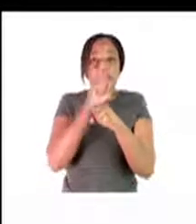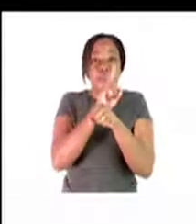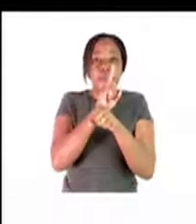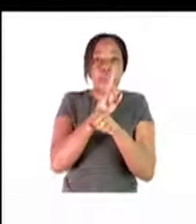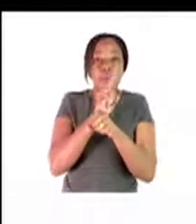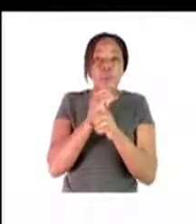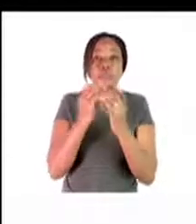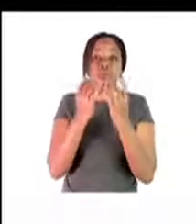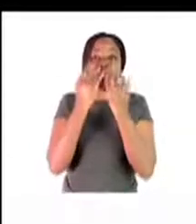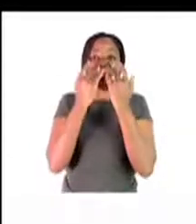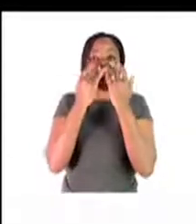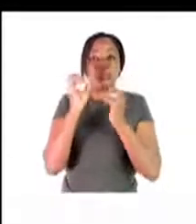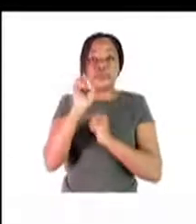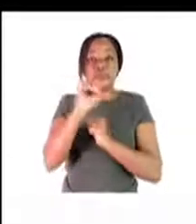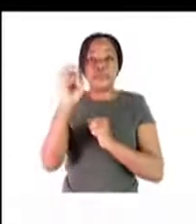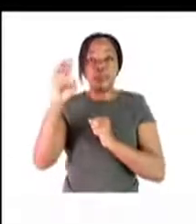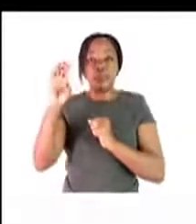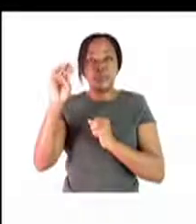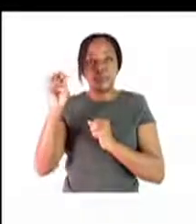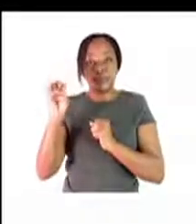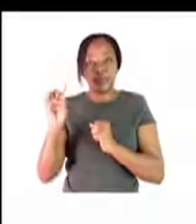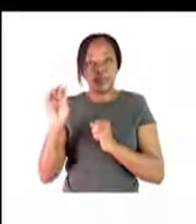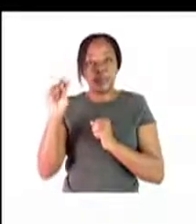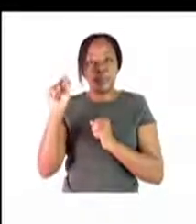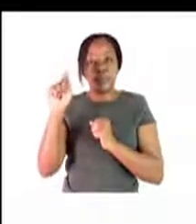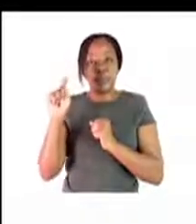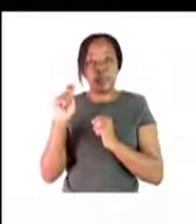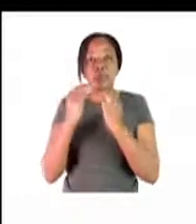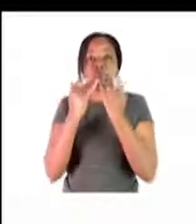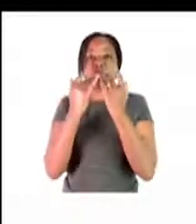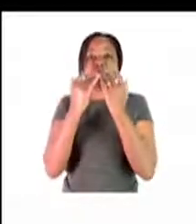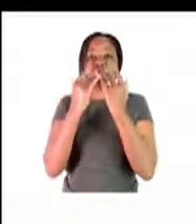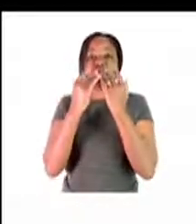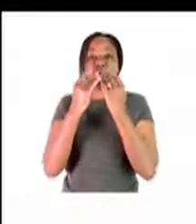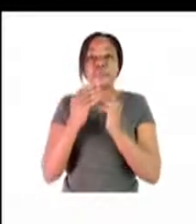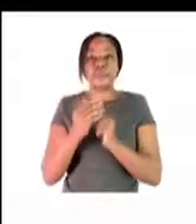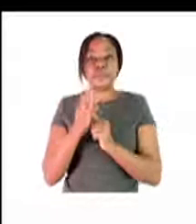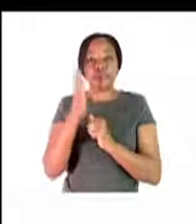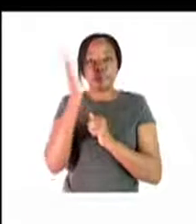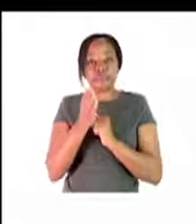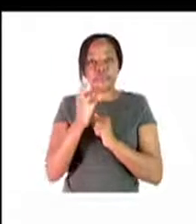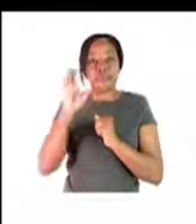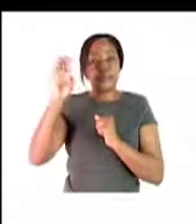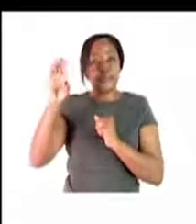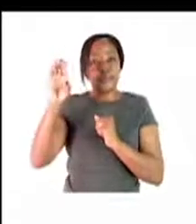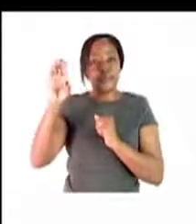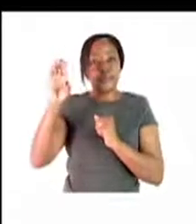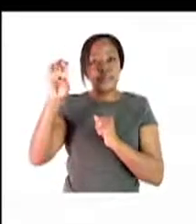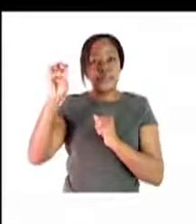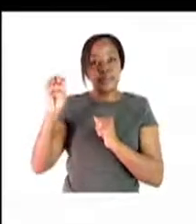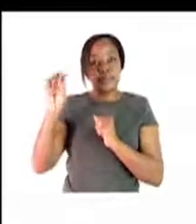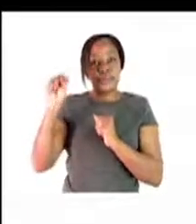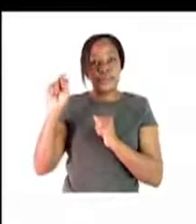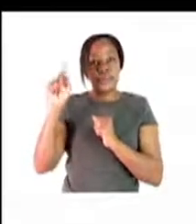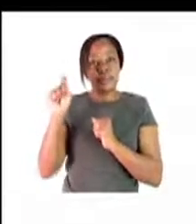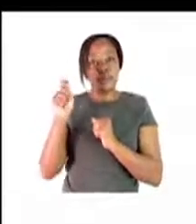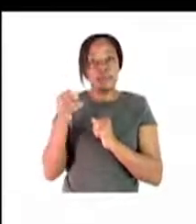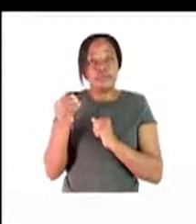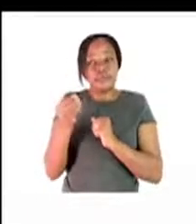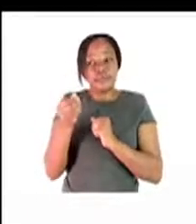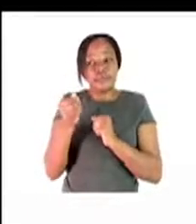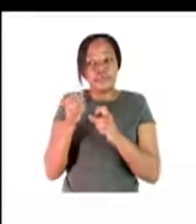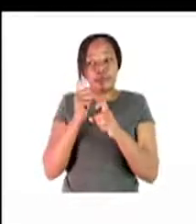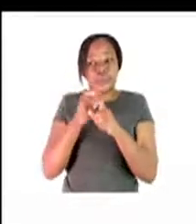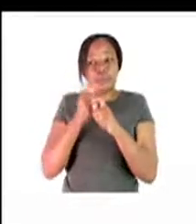that you choose. You put it in the line there and you read your sentence. It will make sense. The second one,